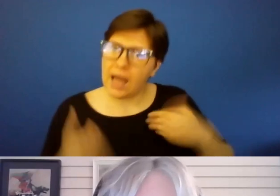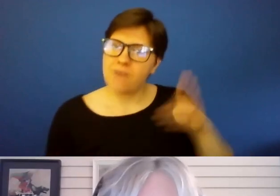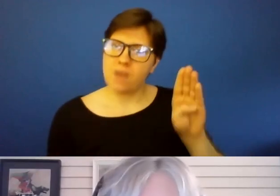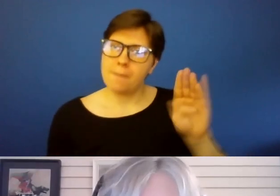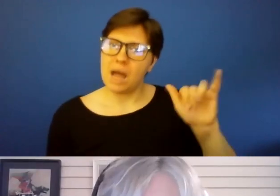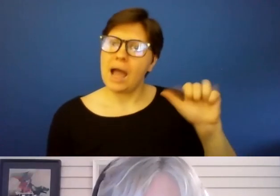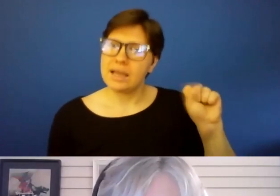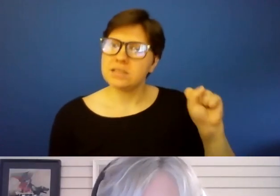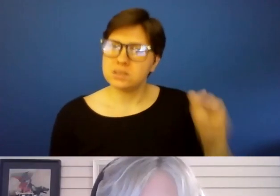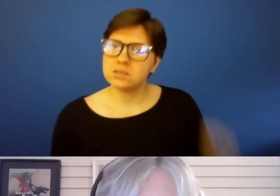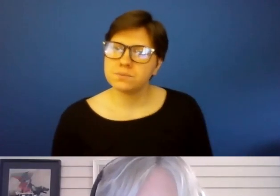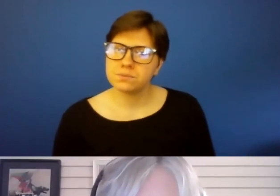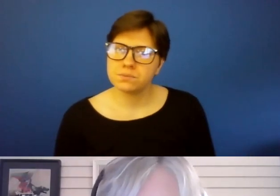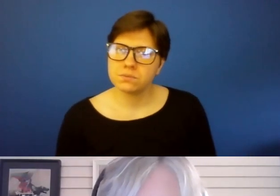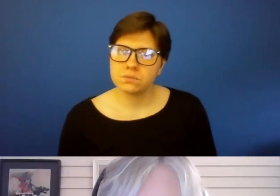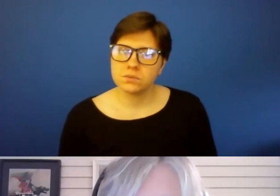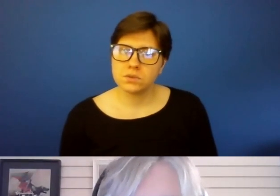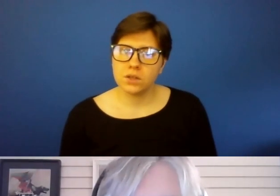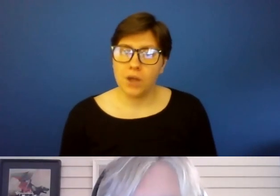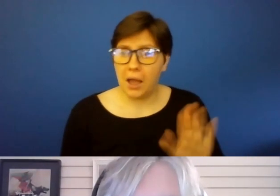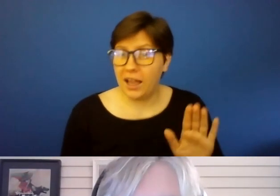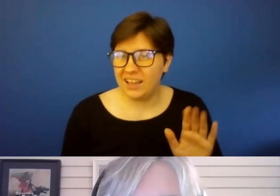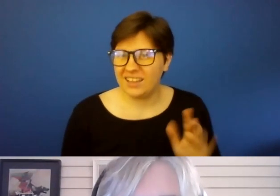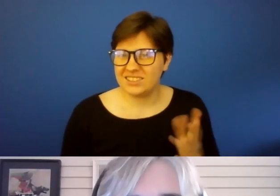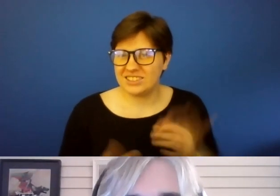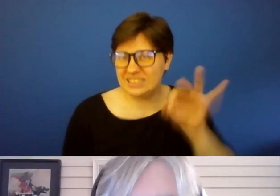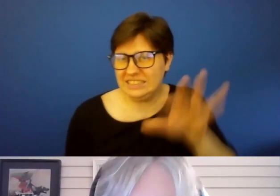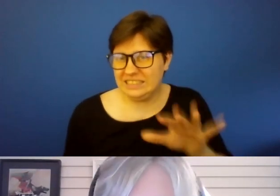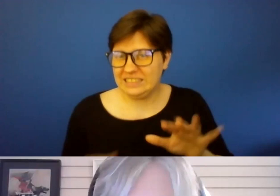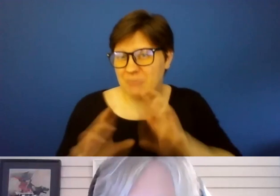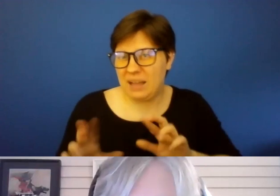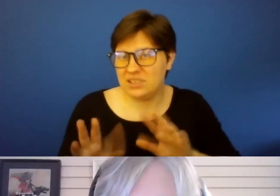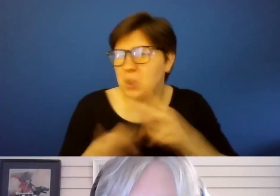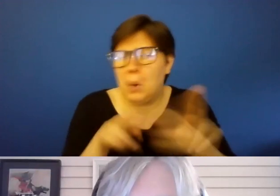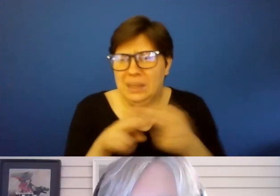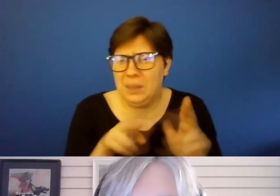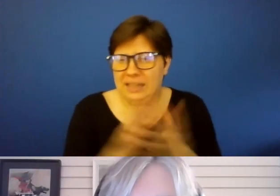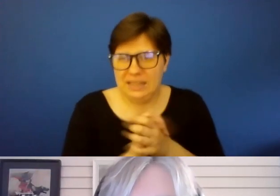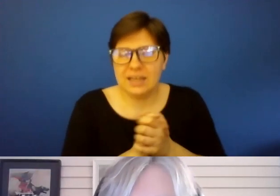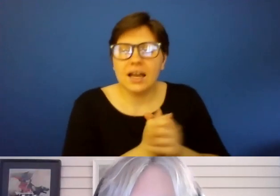Okay, thank you both very much. Well, just one small. Okay. I just want to say,